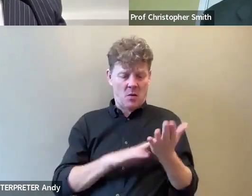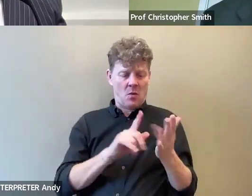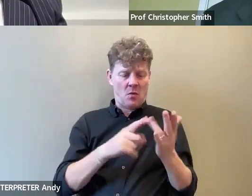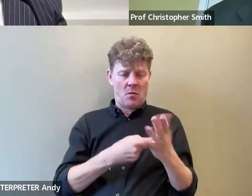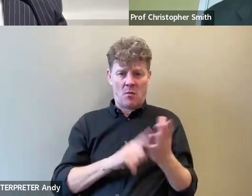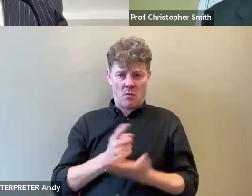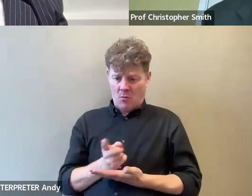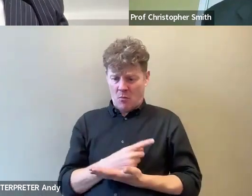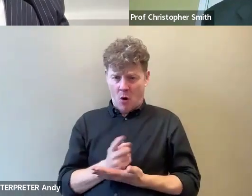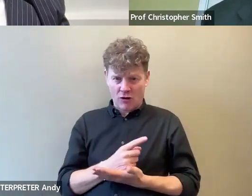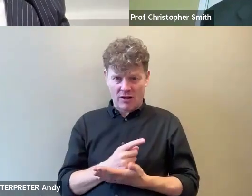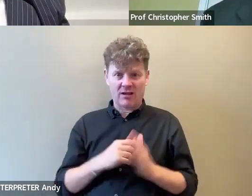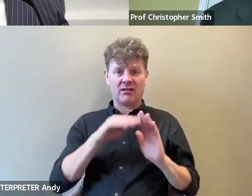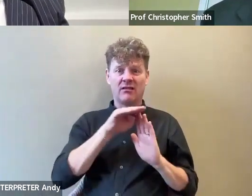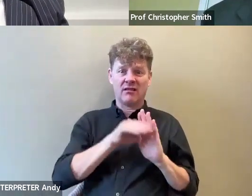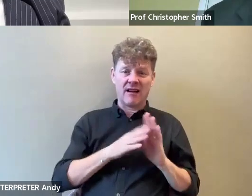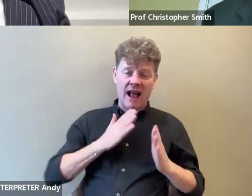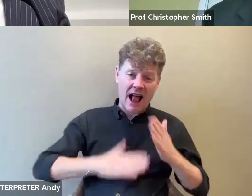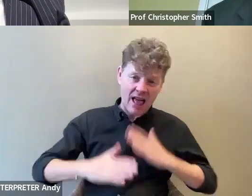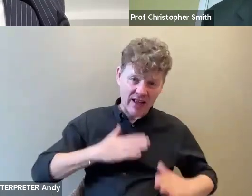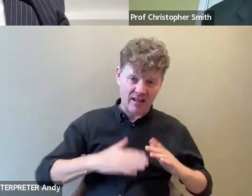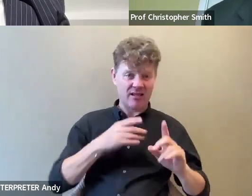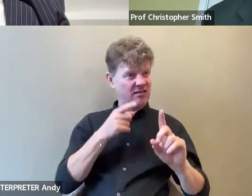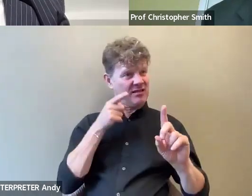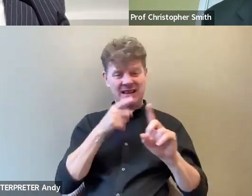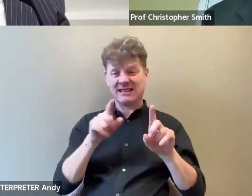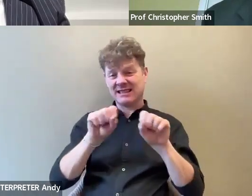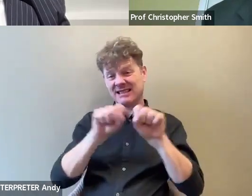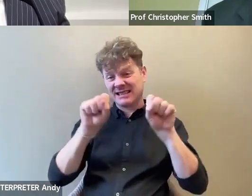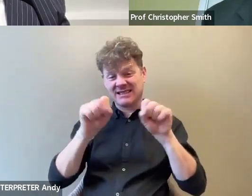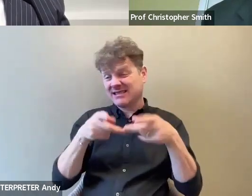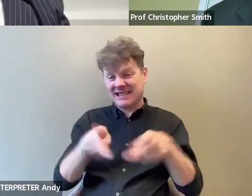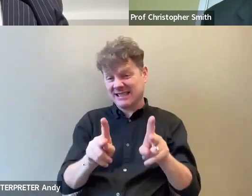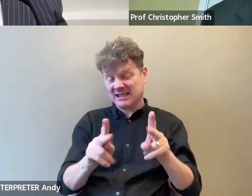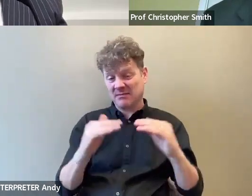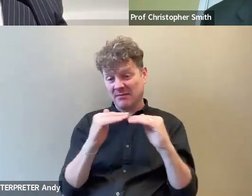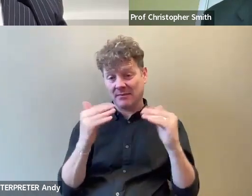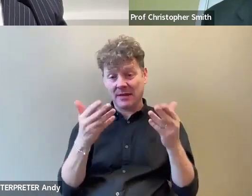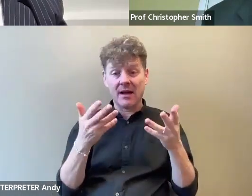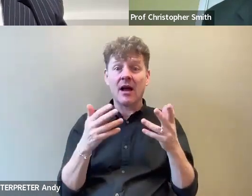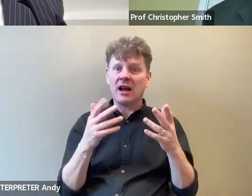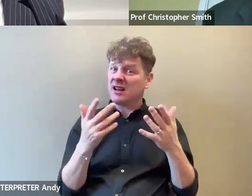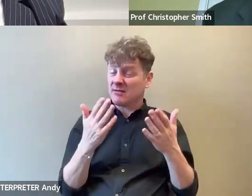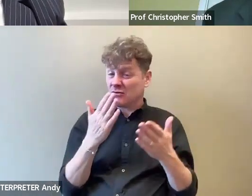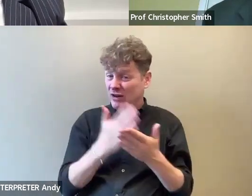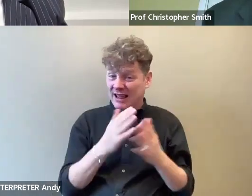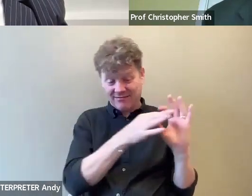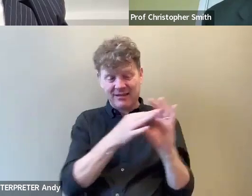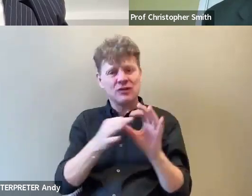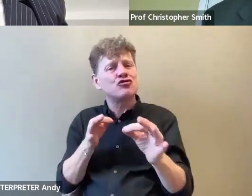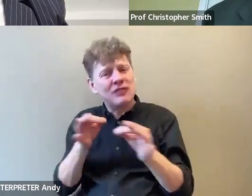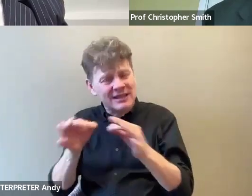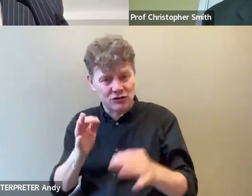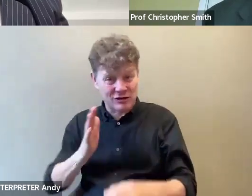systemic imperatives. So promoting EDI is not just a matter of fairness, it's also a strategic necessity for